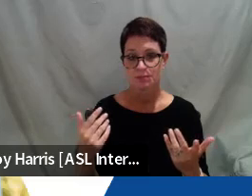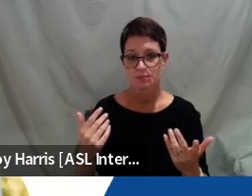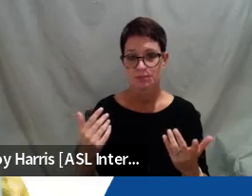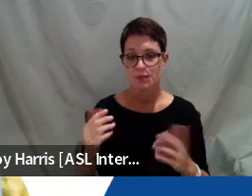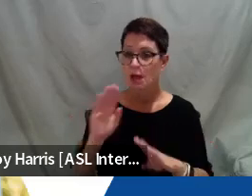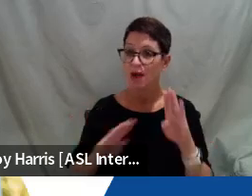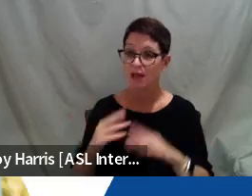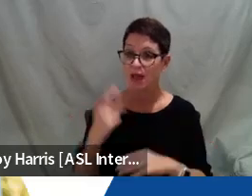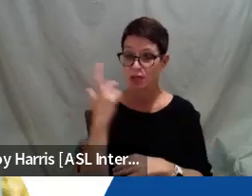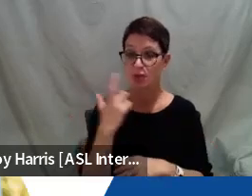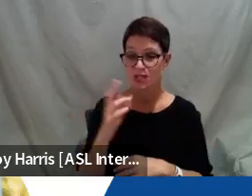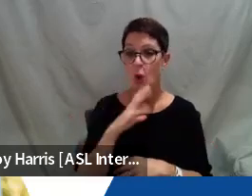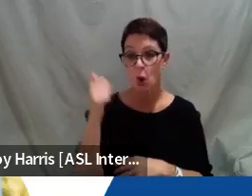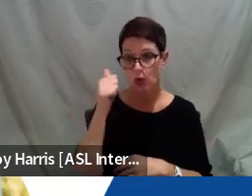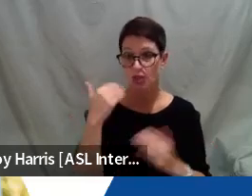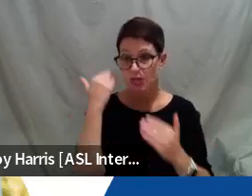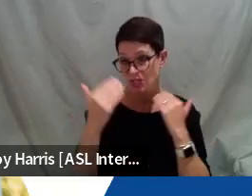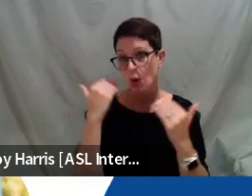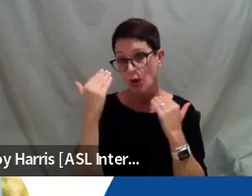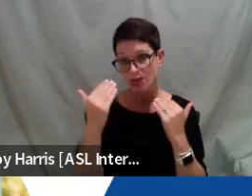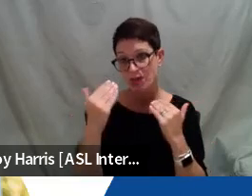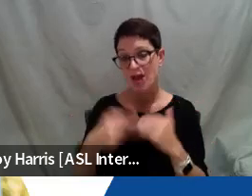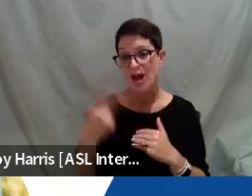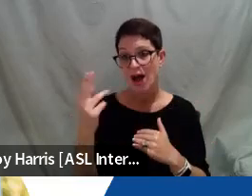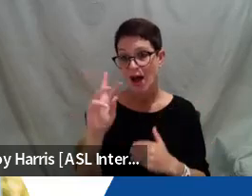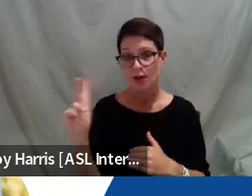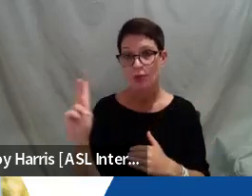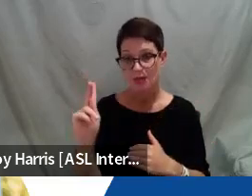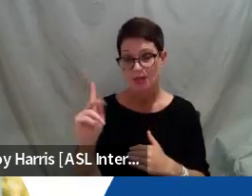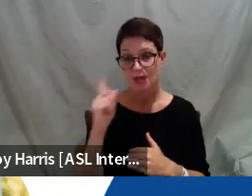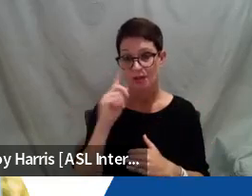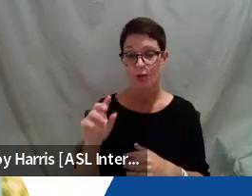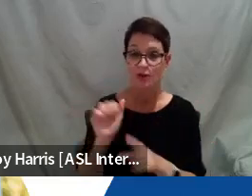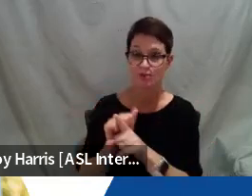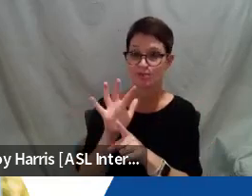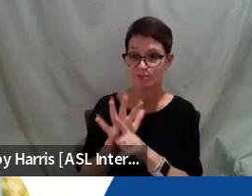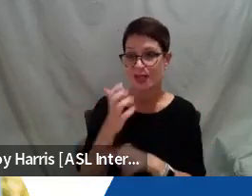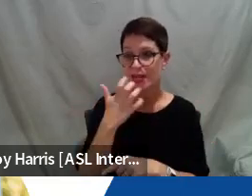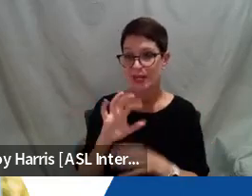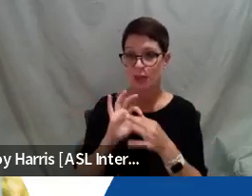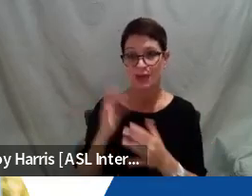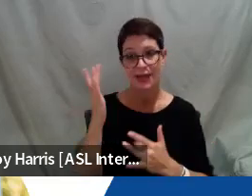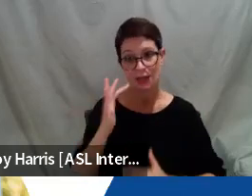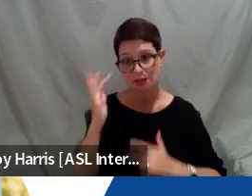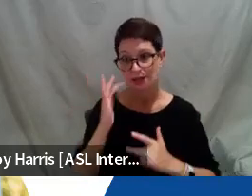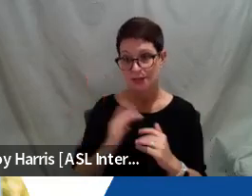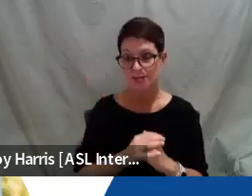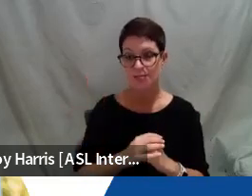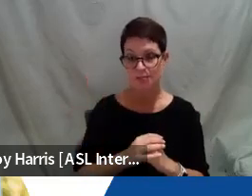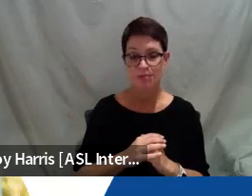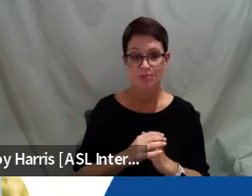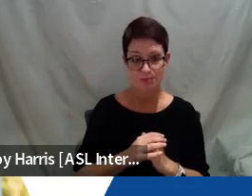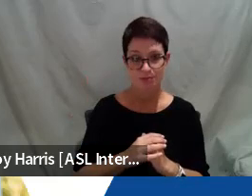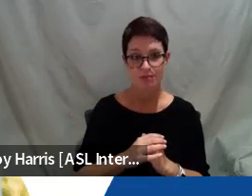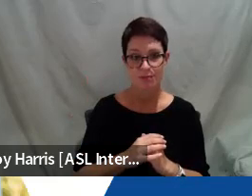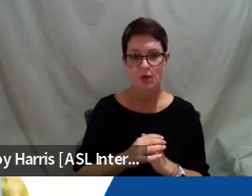biological factor would be older adults are at the highest risk for experiencing a heat-related illness. And this is mainly